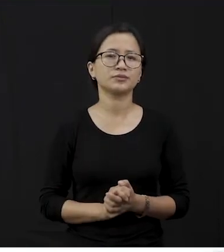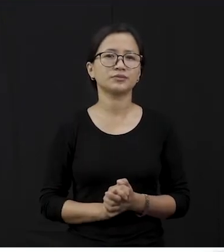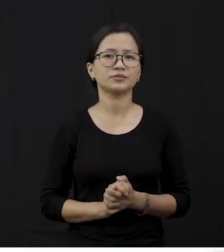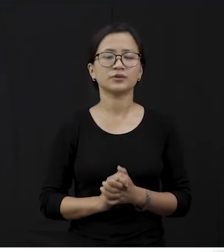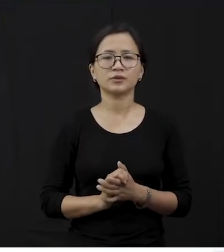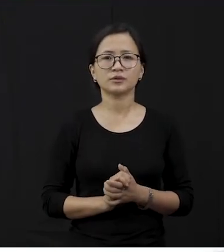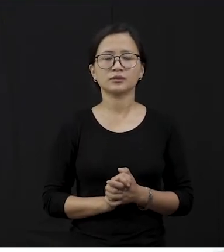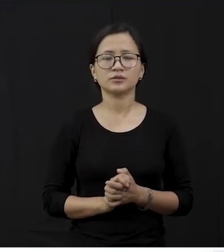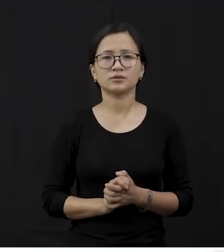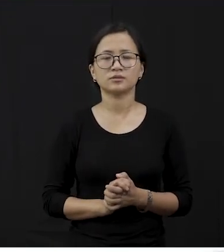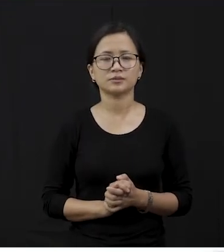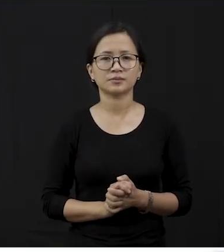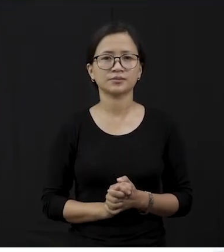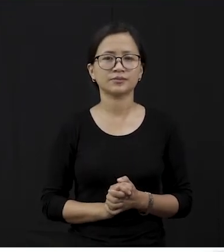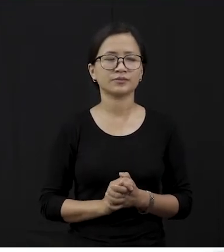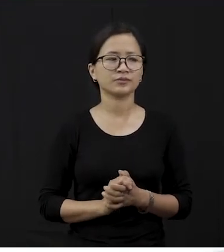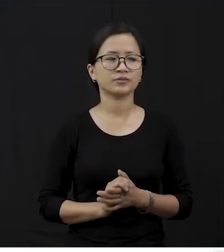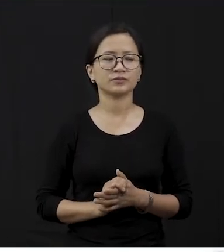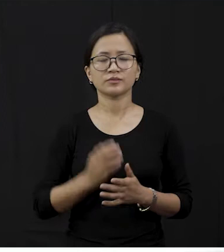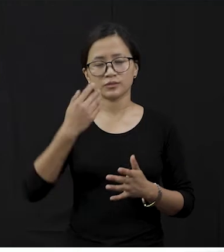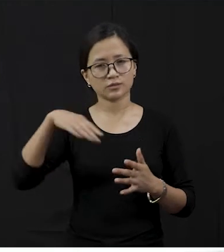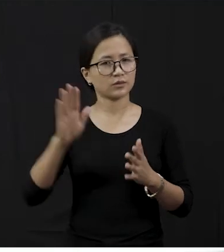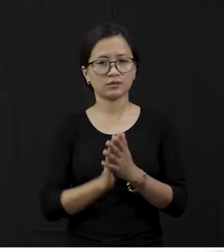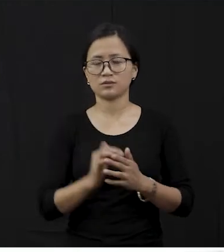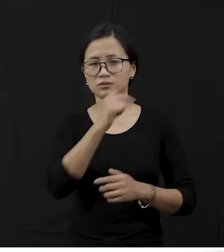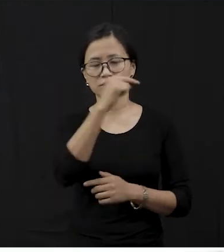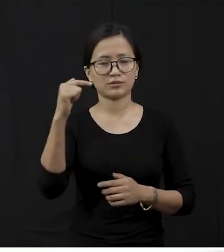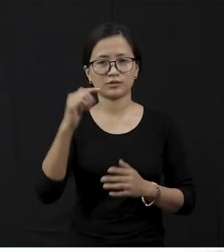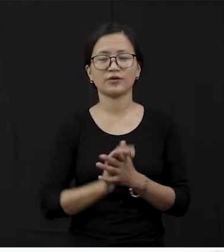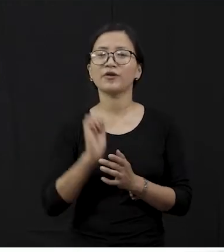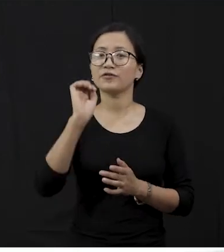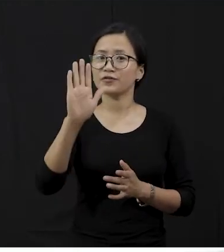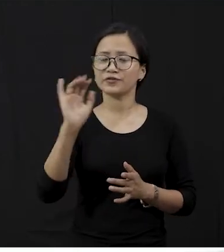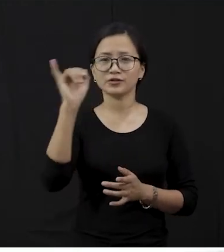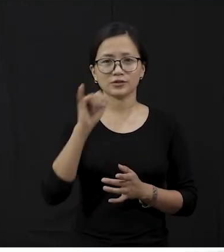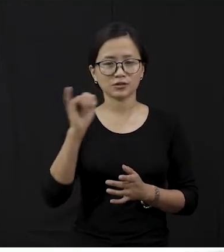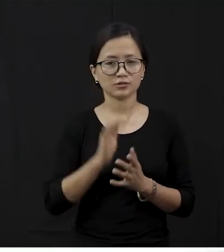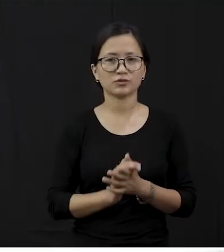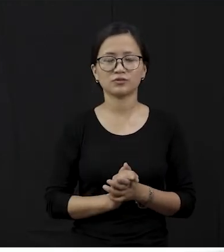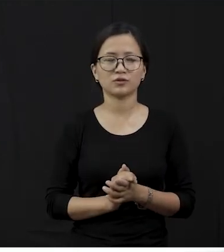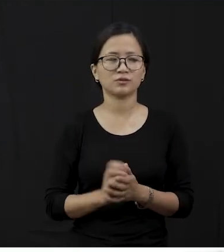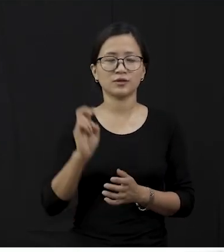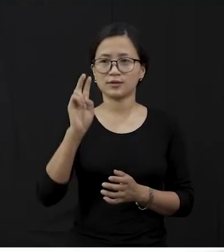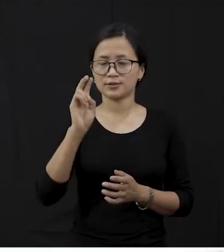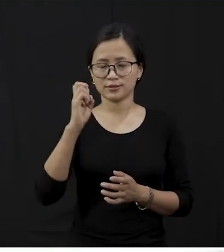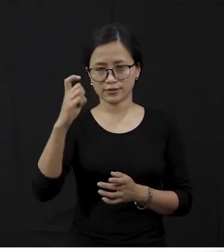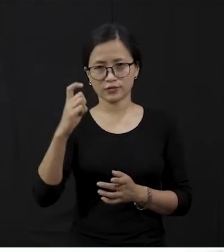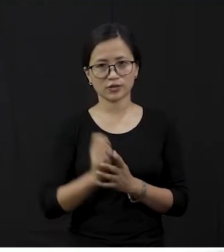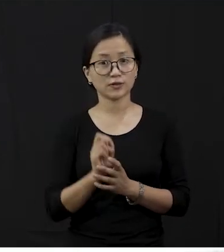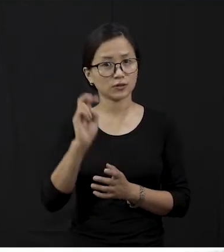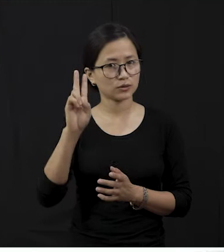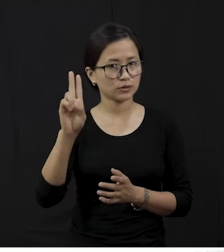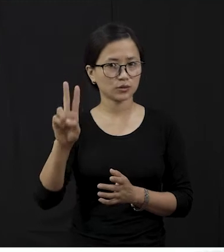one more example. Here we are going to subtract 56 from 72. Okay.